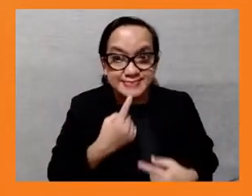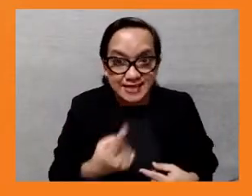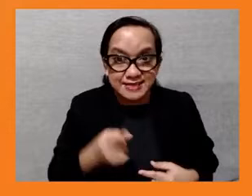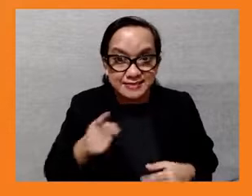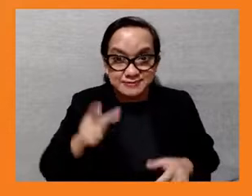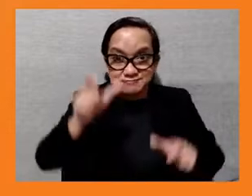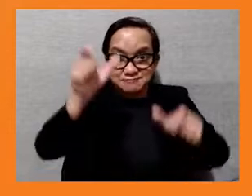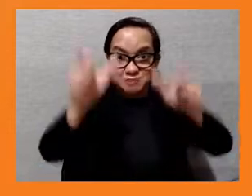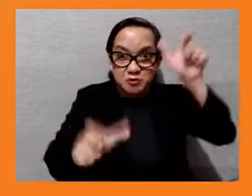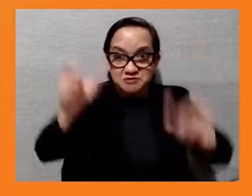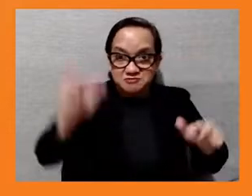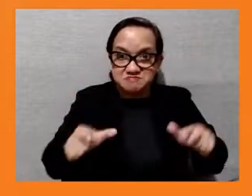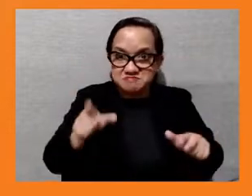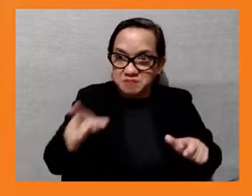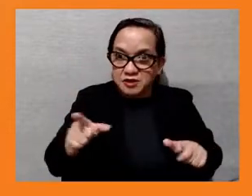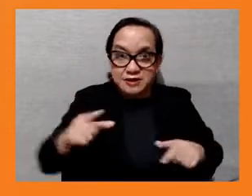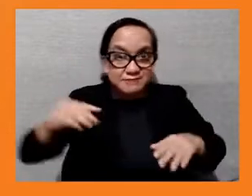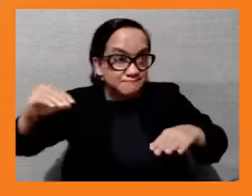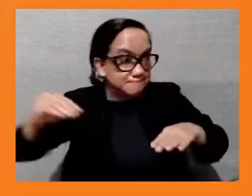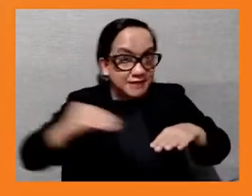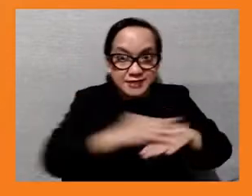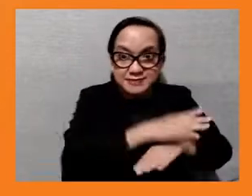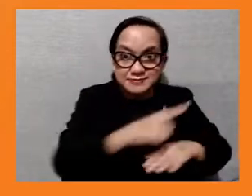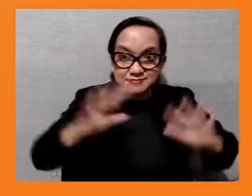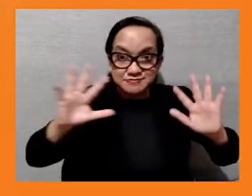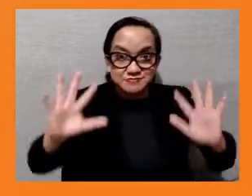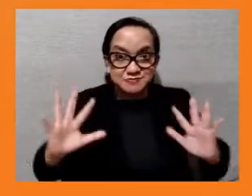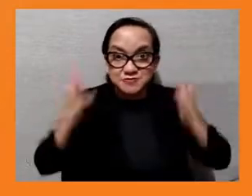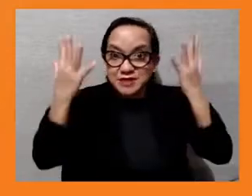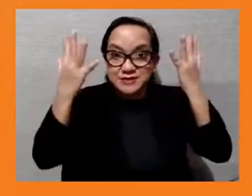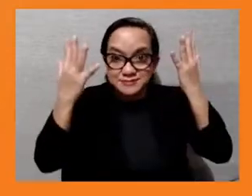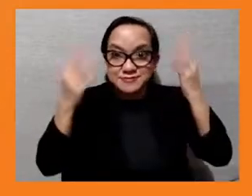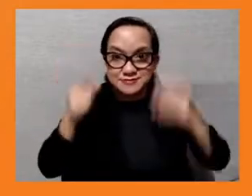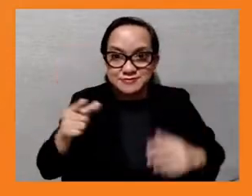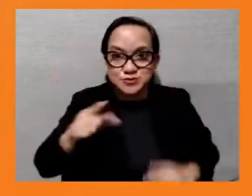compliant, but there are no clear indicators.